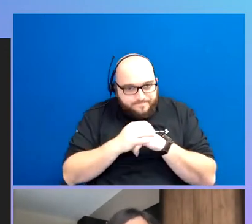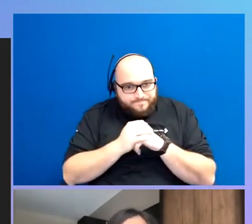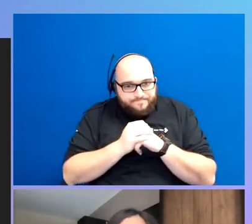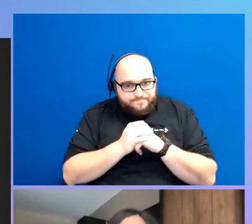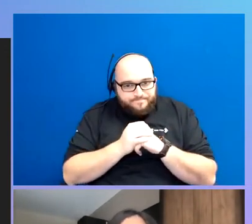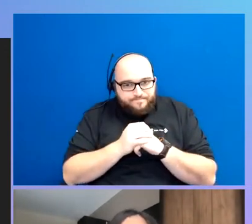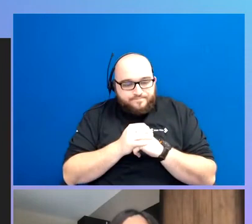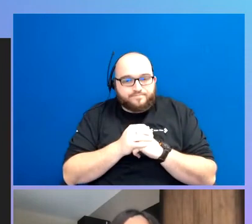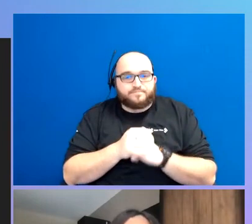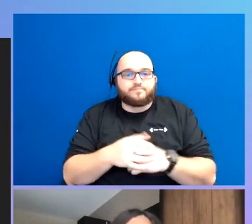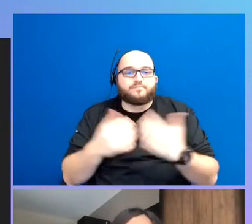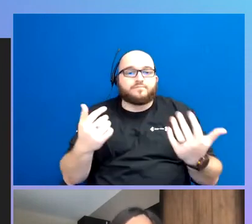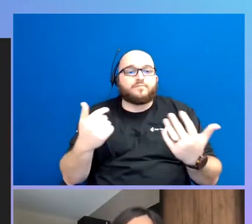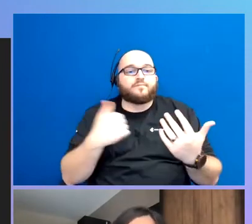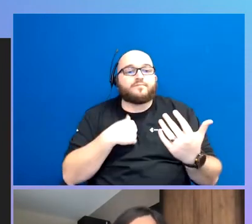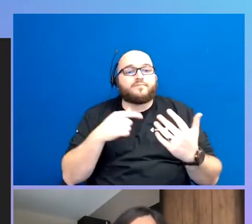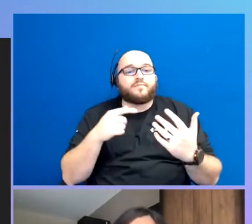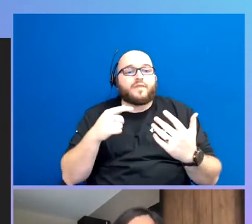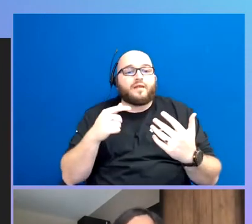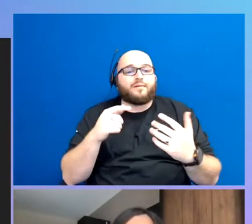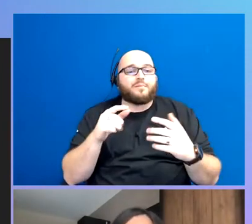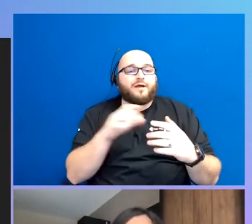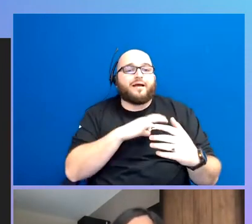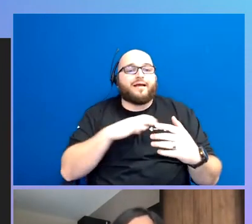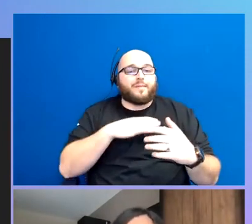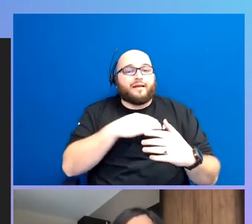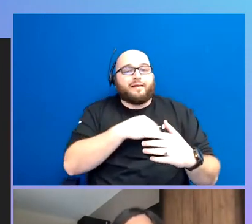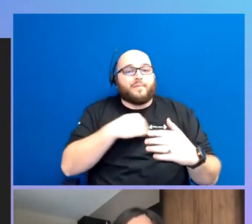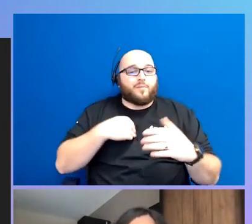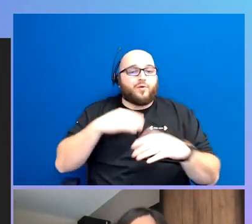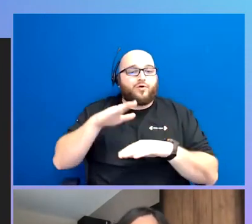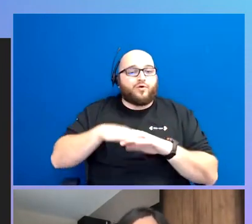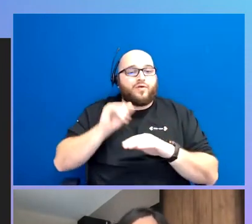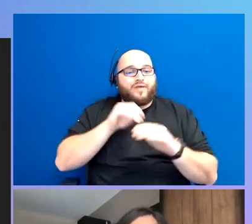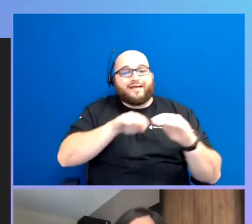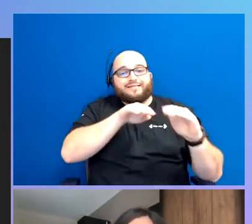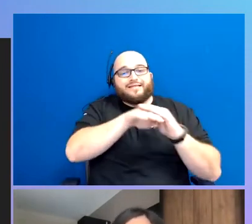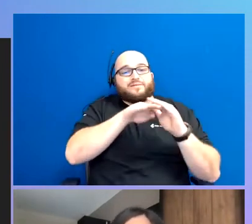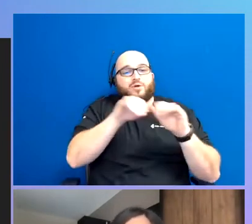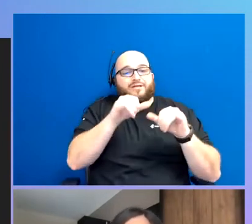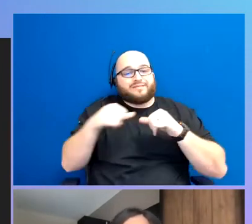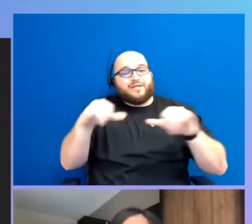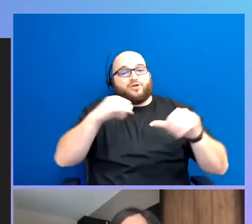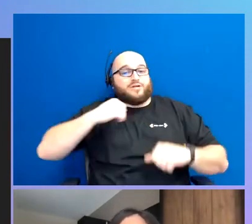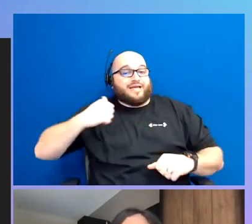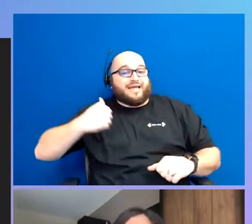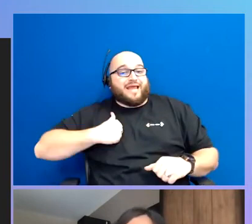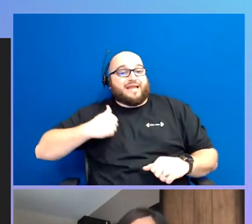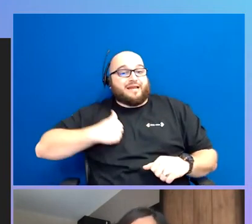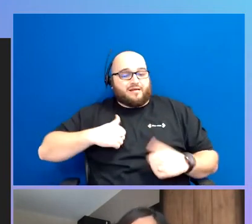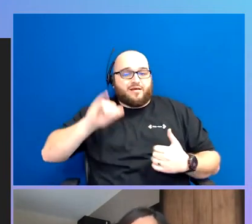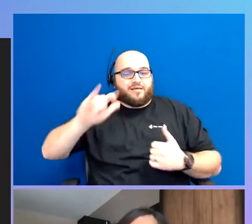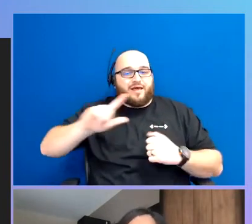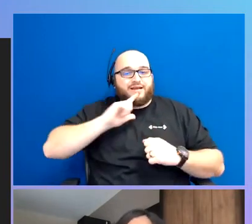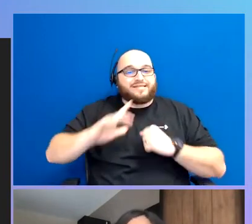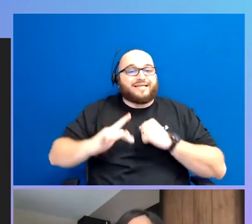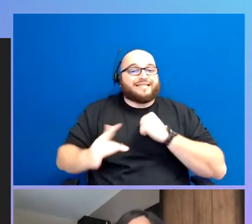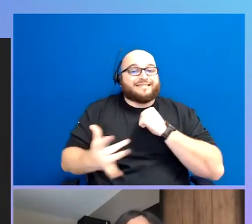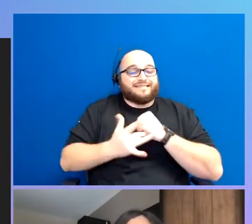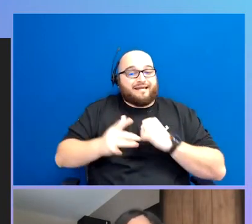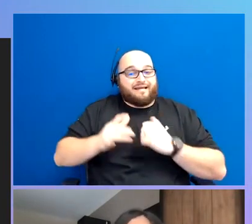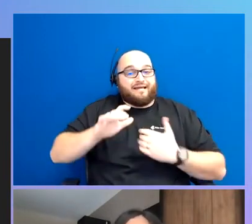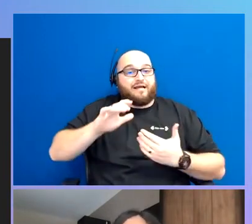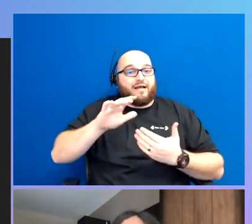Outside of this, I am also a committee member on what's called the Accessible Standards Canada. This is a technical committee that